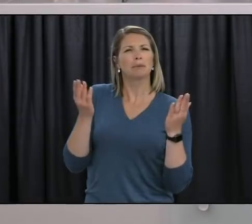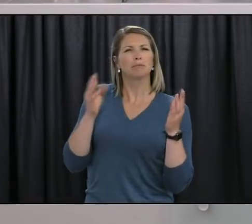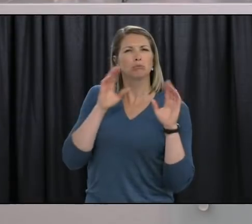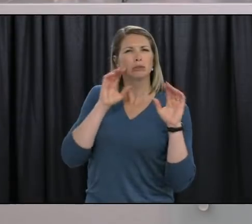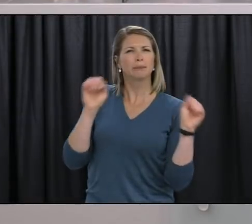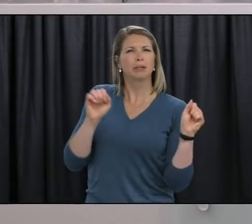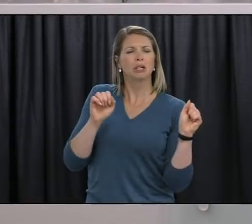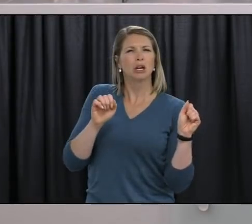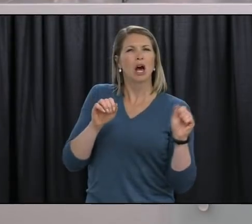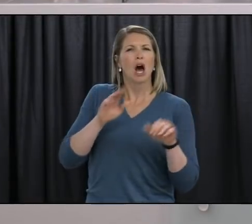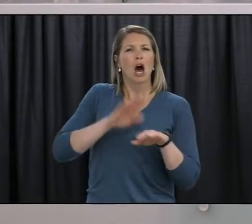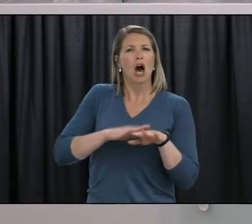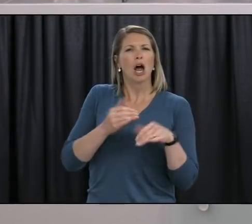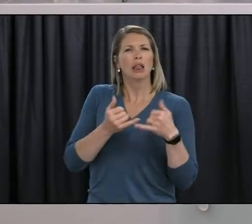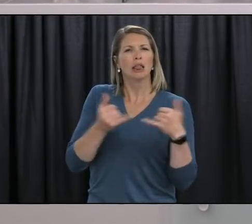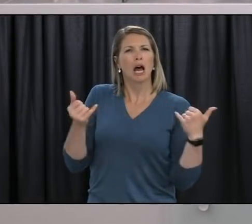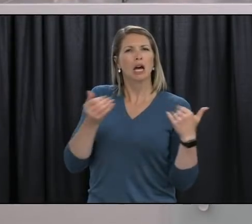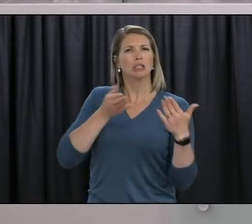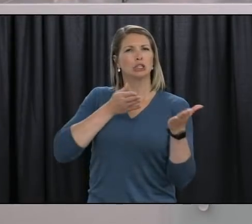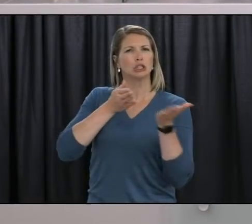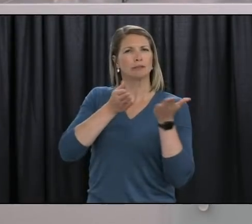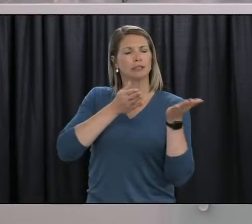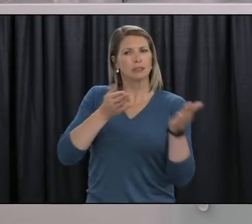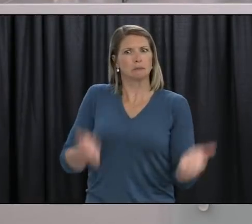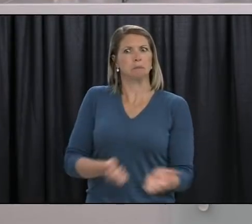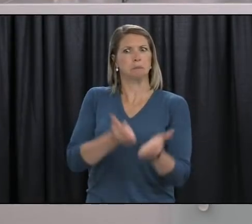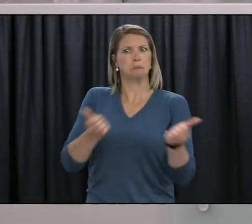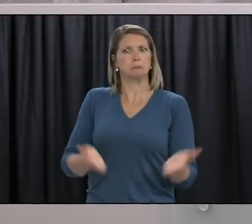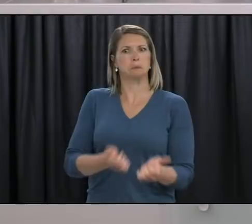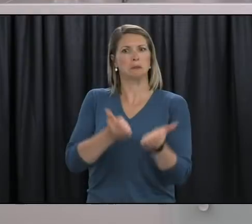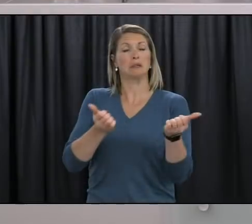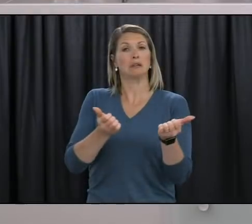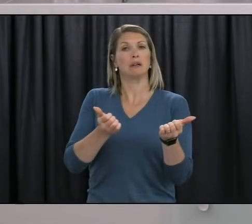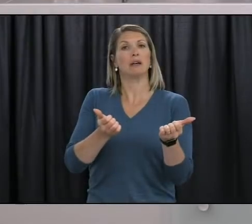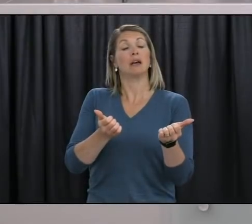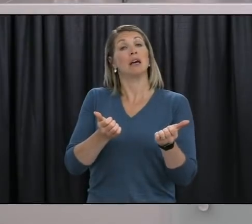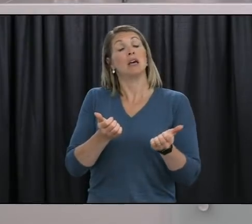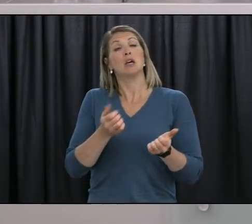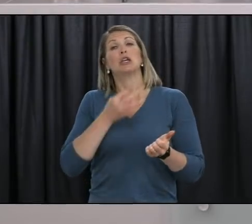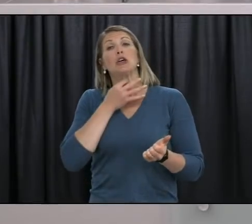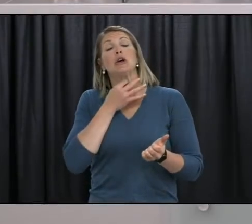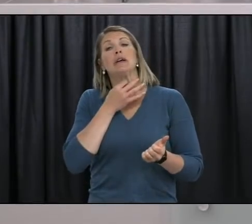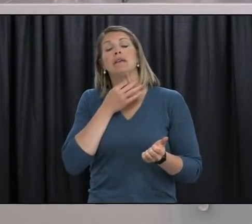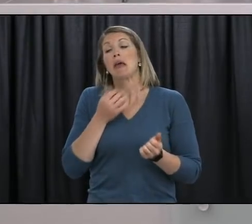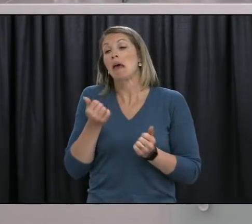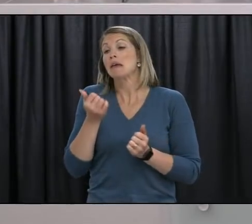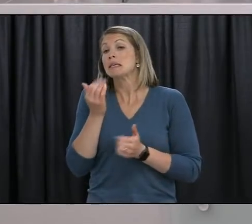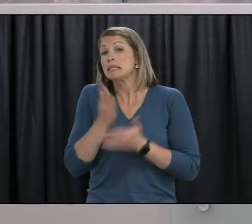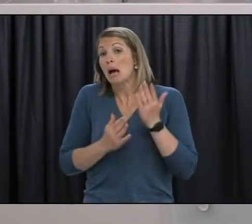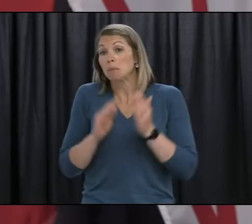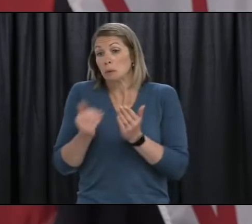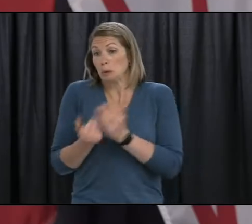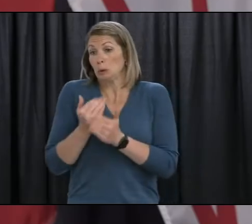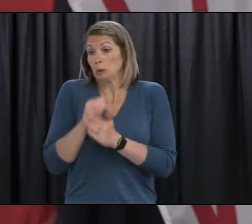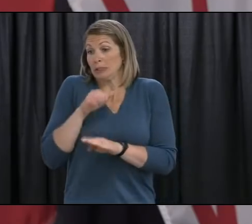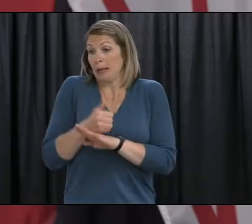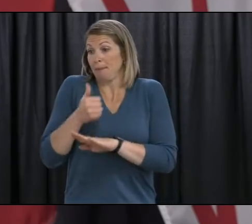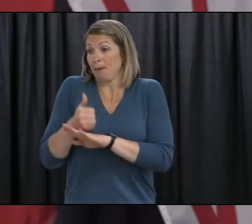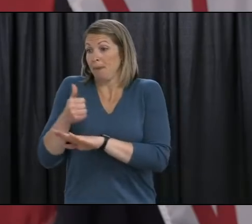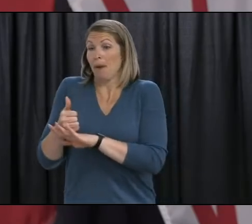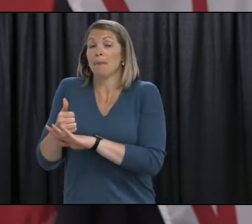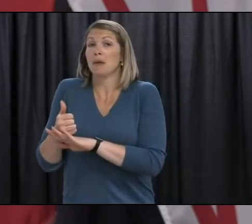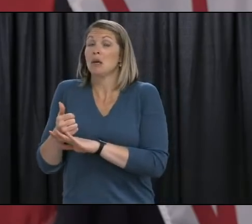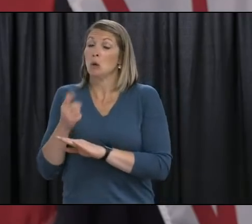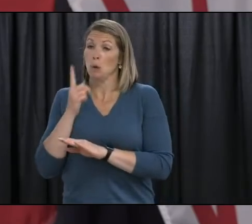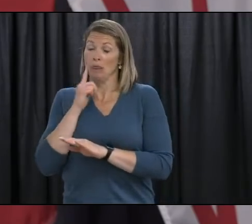time. And I was wondering, are there any services that will stay online and maybe never go back to in-person service? I think they will.